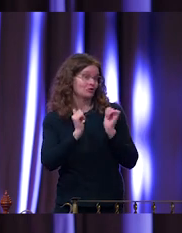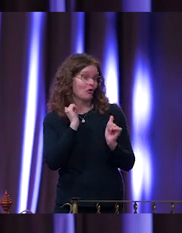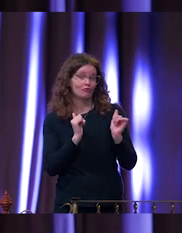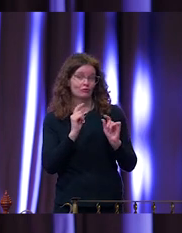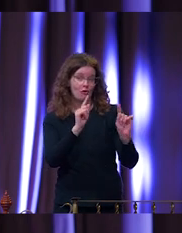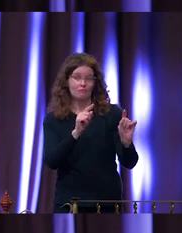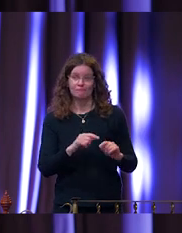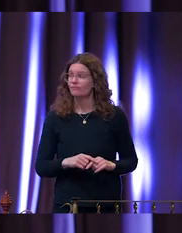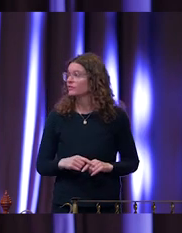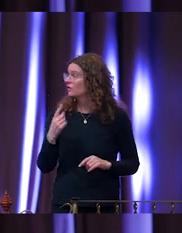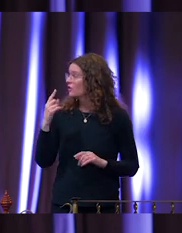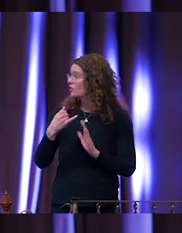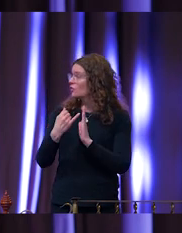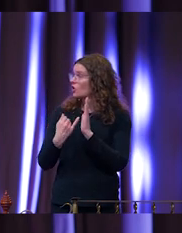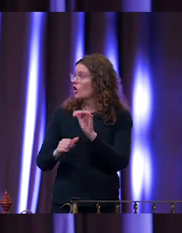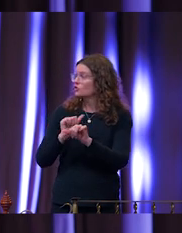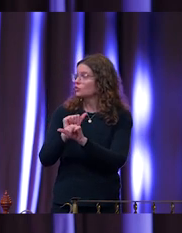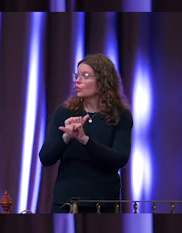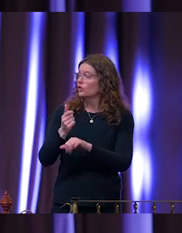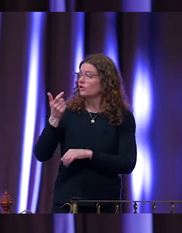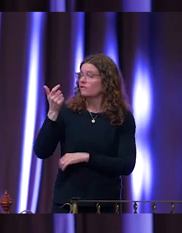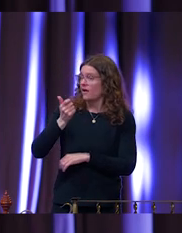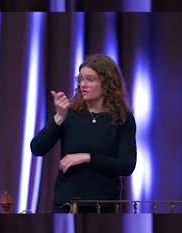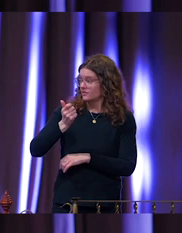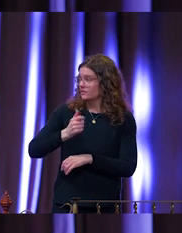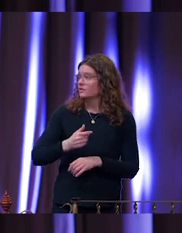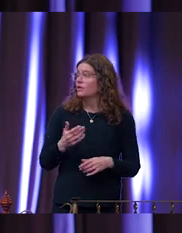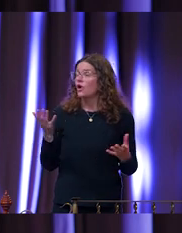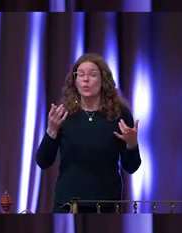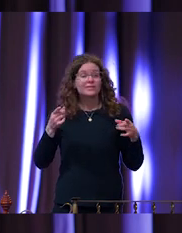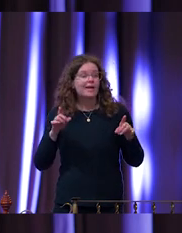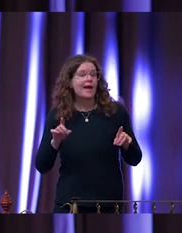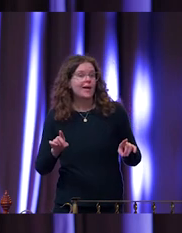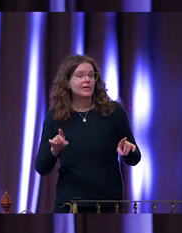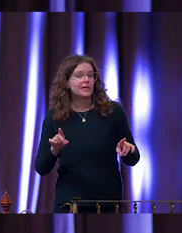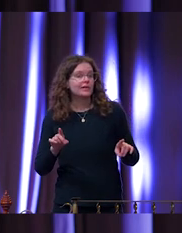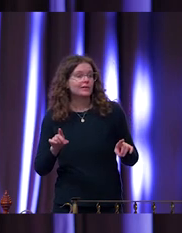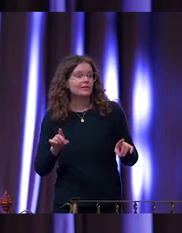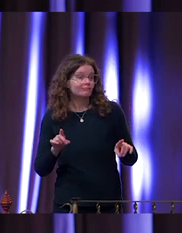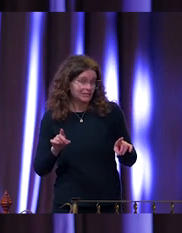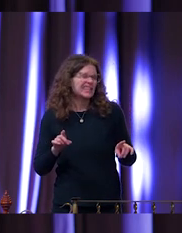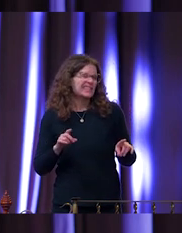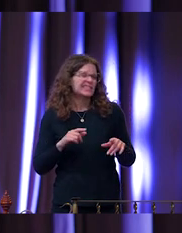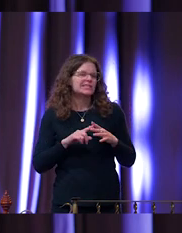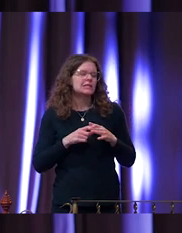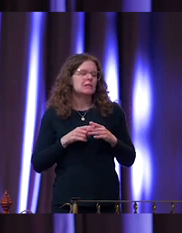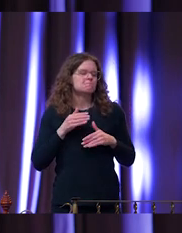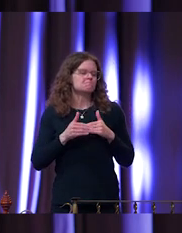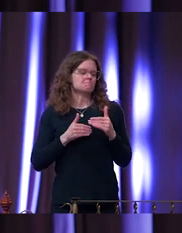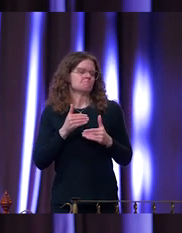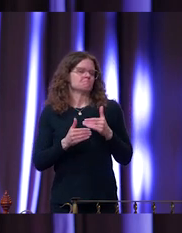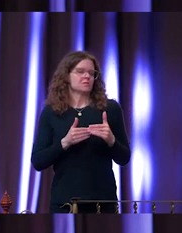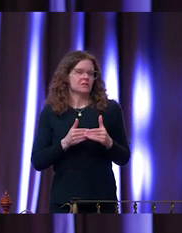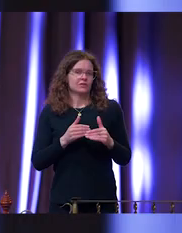I'll answer for Arts Work Fund that what's happening where we are at right now is still a work in progress, so I can't respond